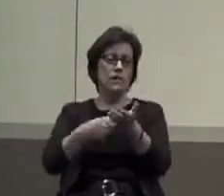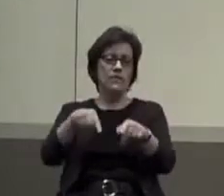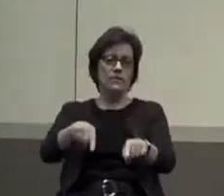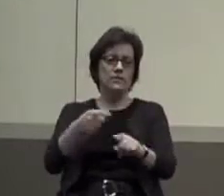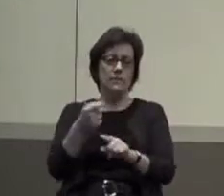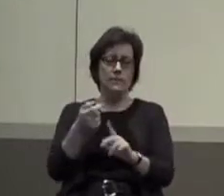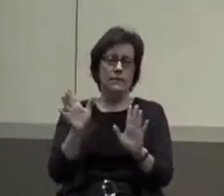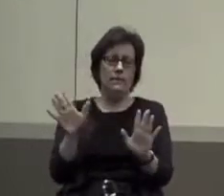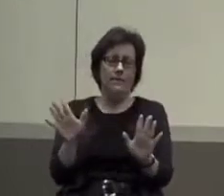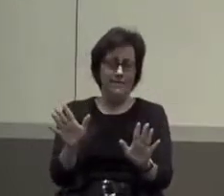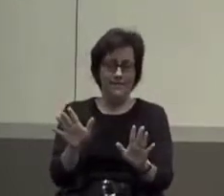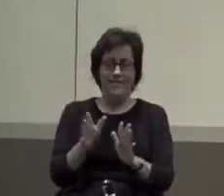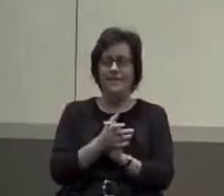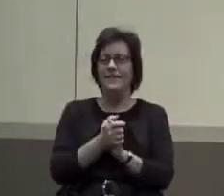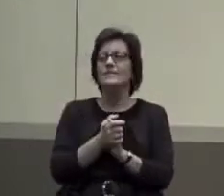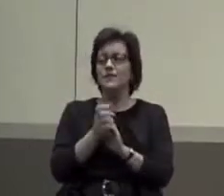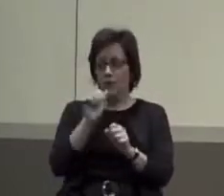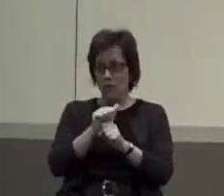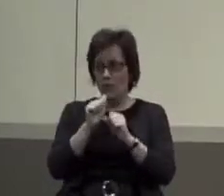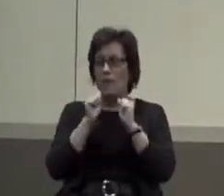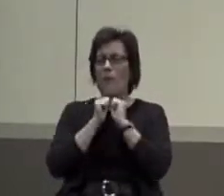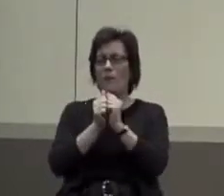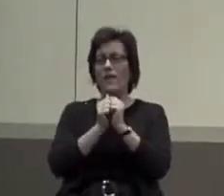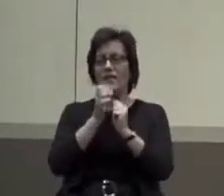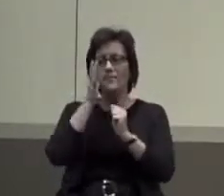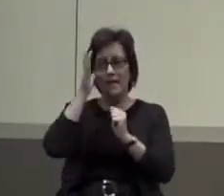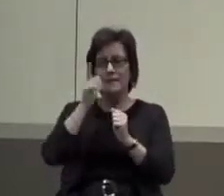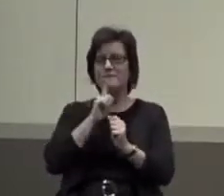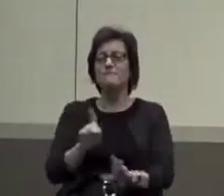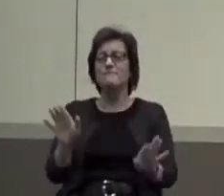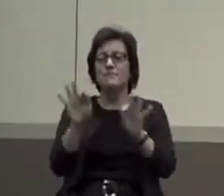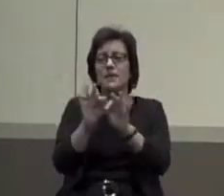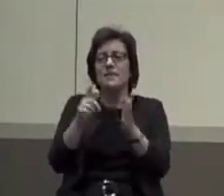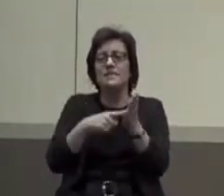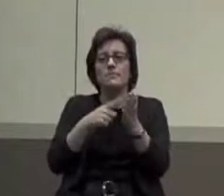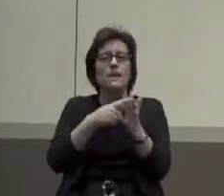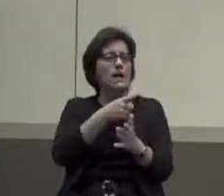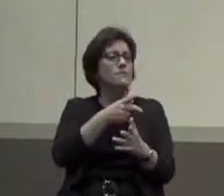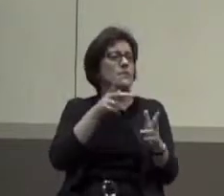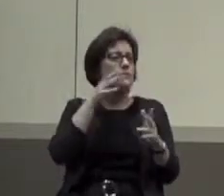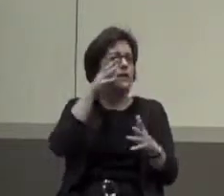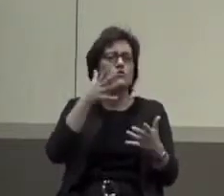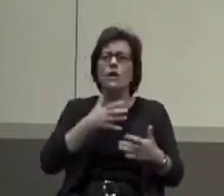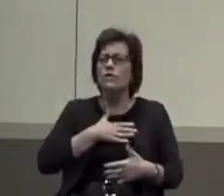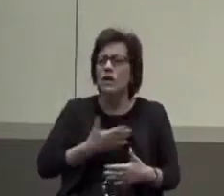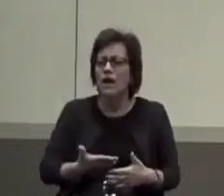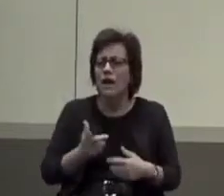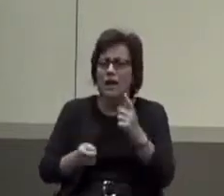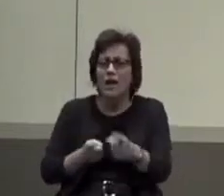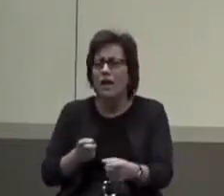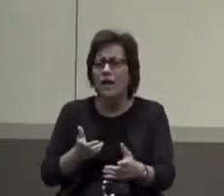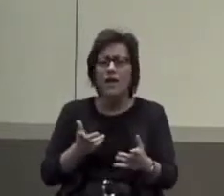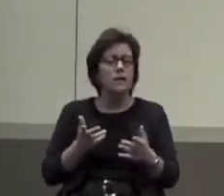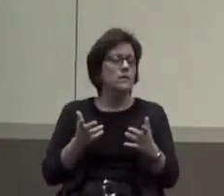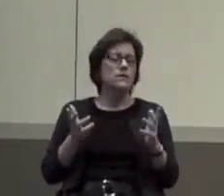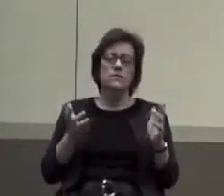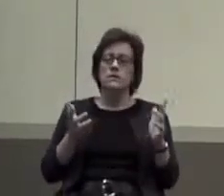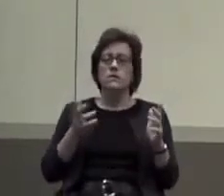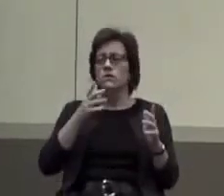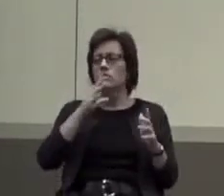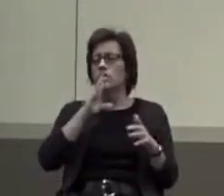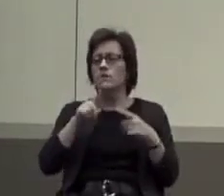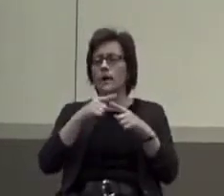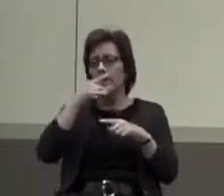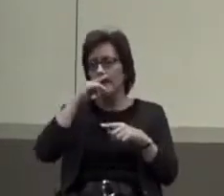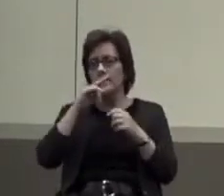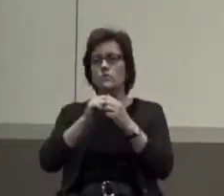working with parents is really important because sometimes they really want to cave. And when we're talking about kids who have disabilities or kids who